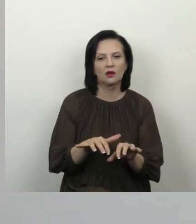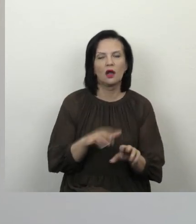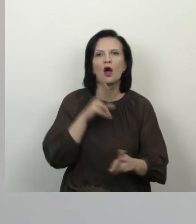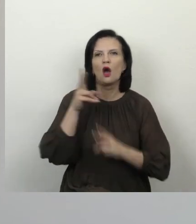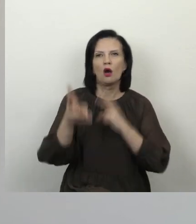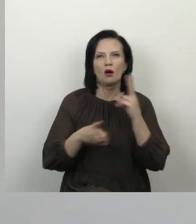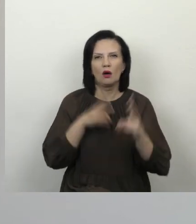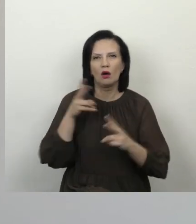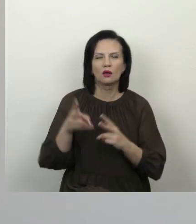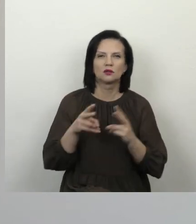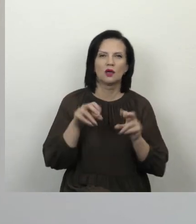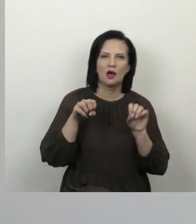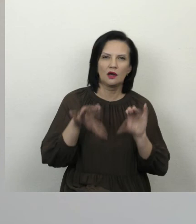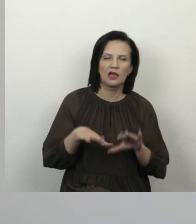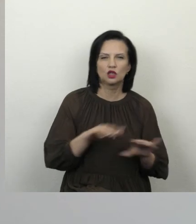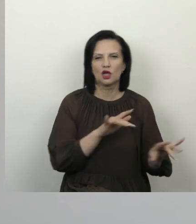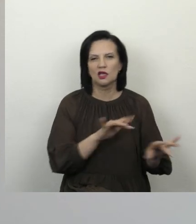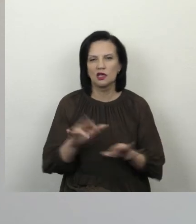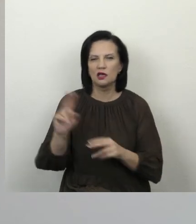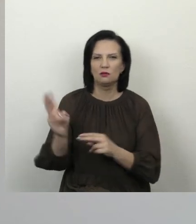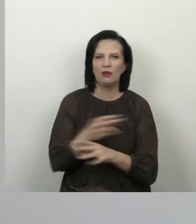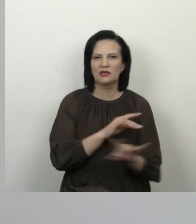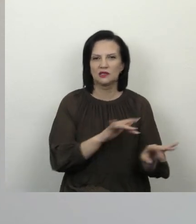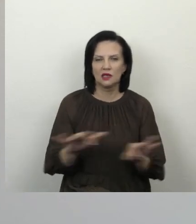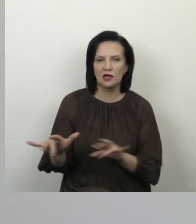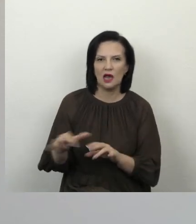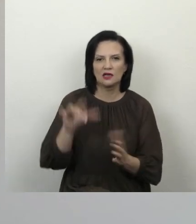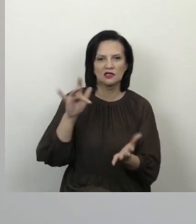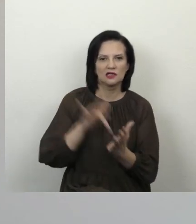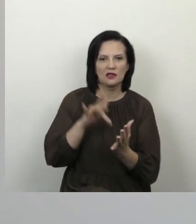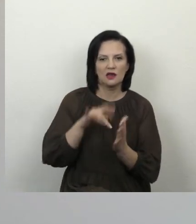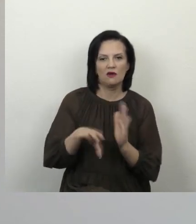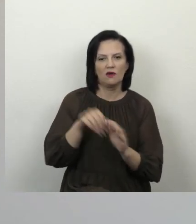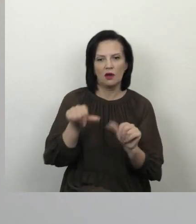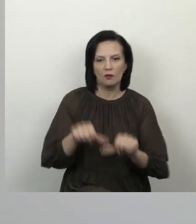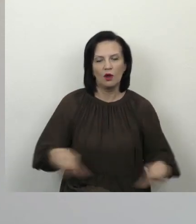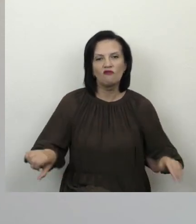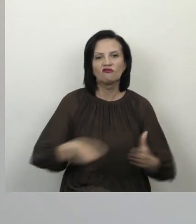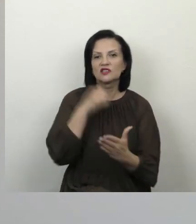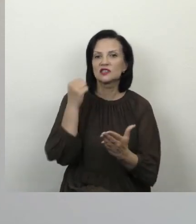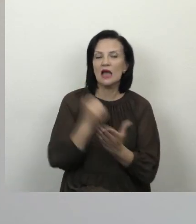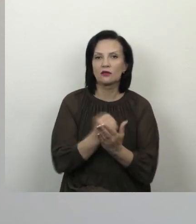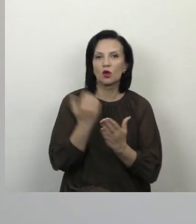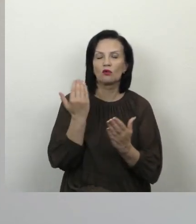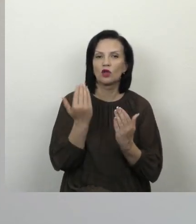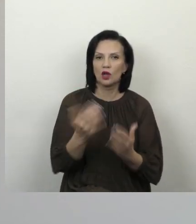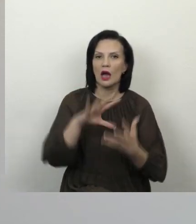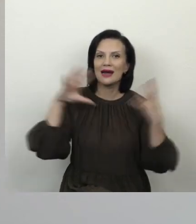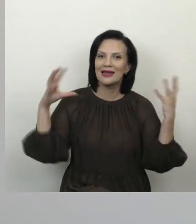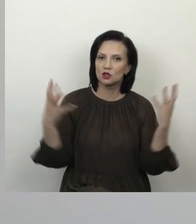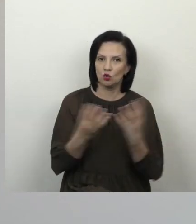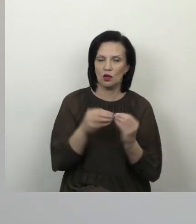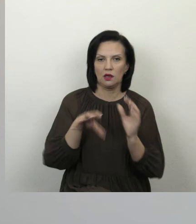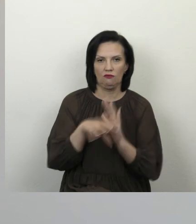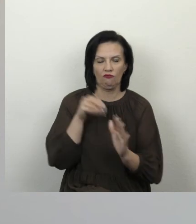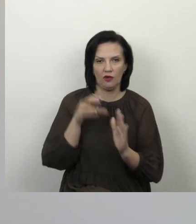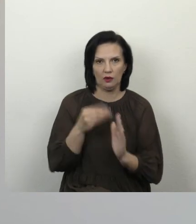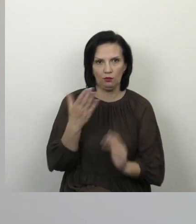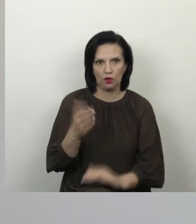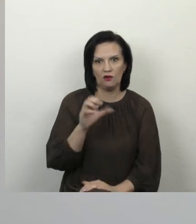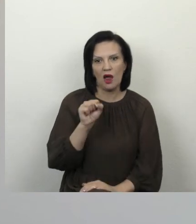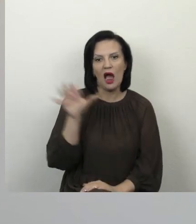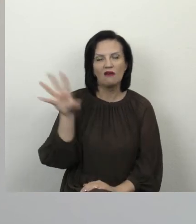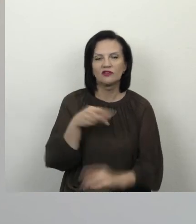cases about appealing activities or inactivity of the Central Election Commission in terms of establishing results of